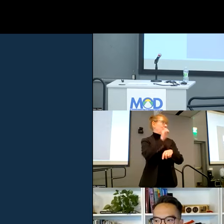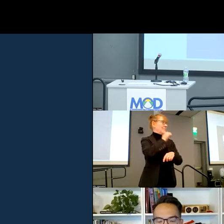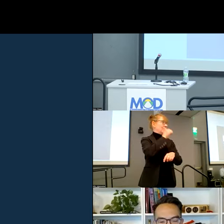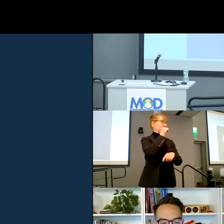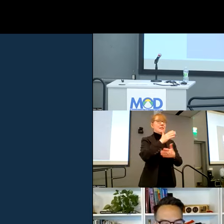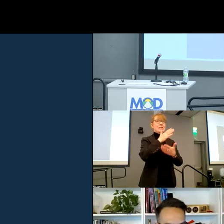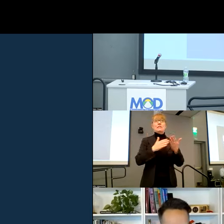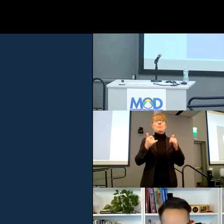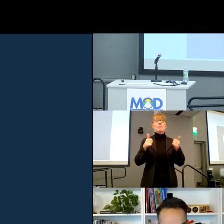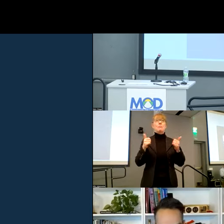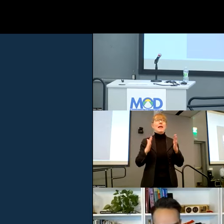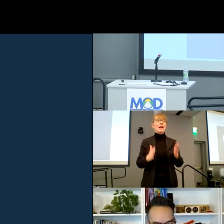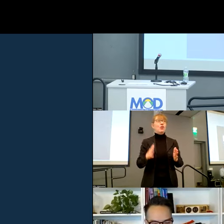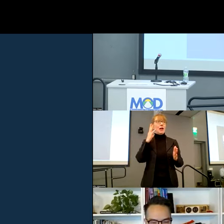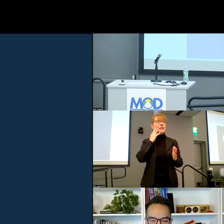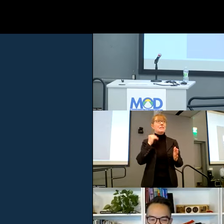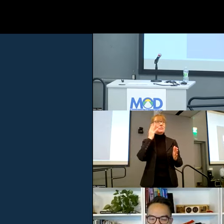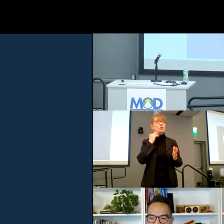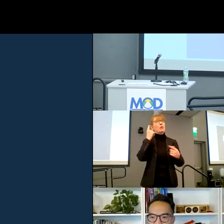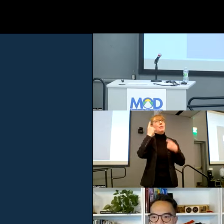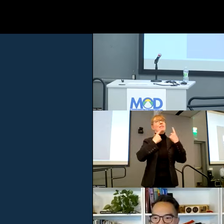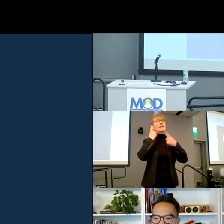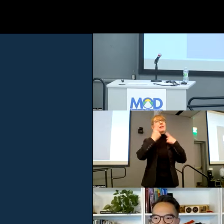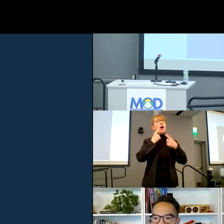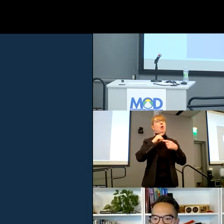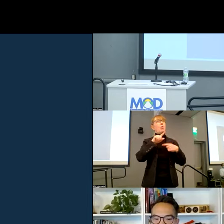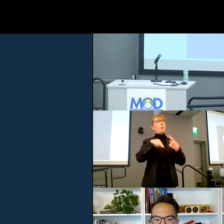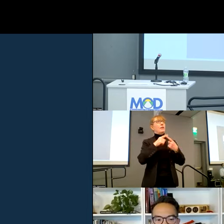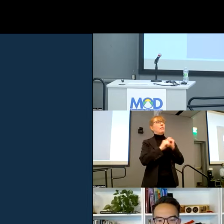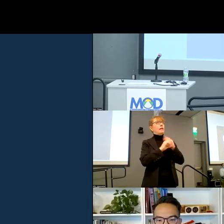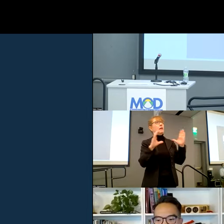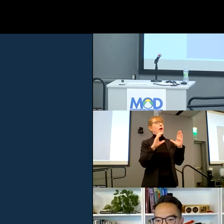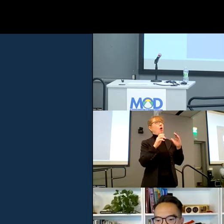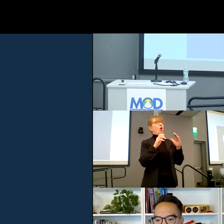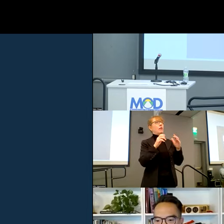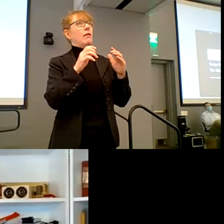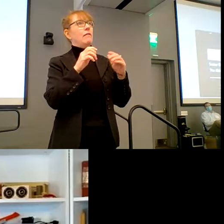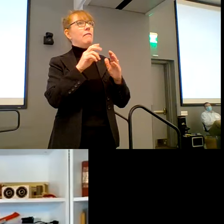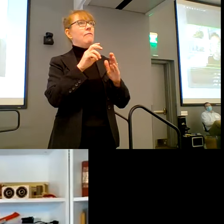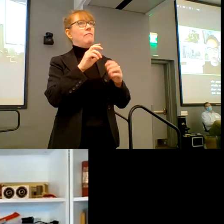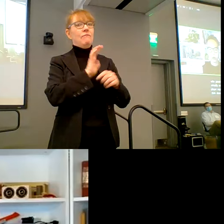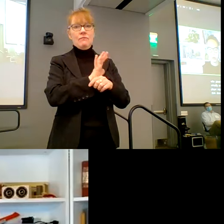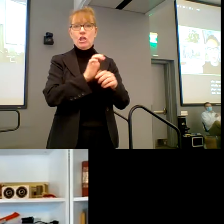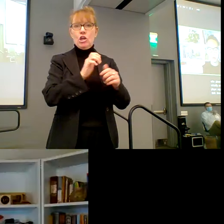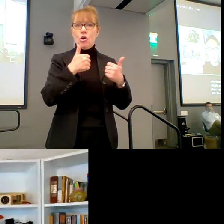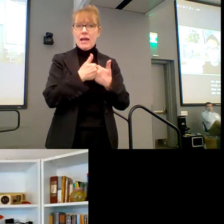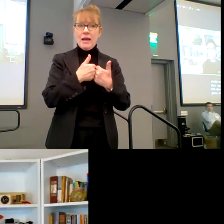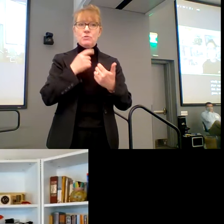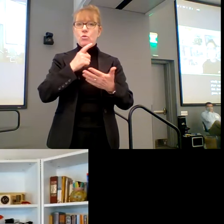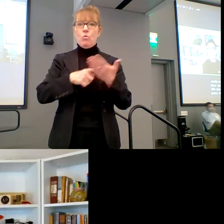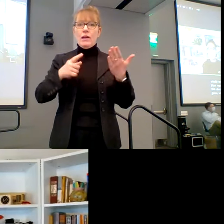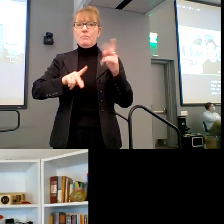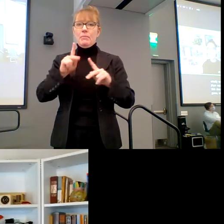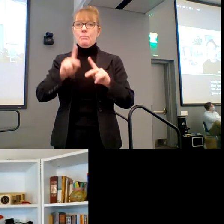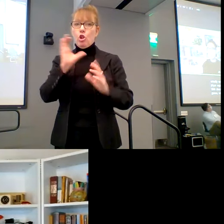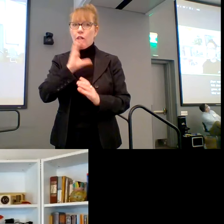experiences that we, um, kind of think about when we think about video games, what are, what are people looking for? What are people trying to experience? And